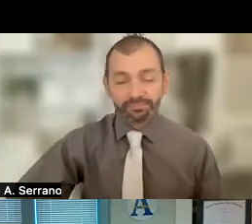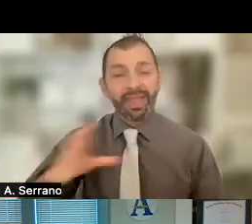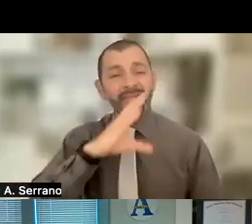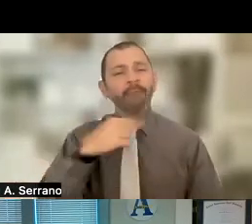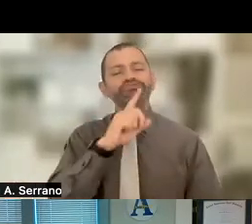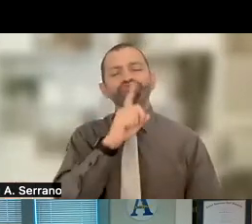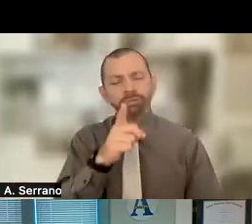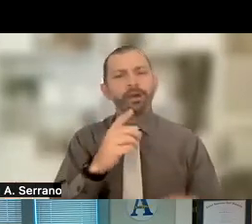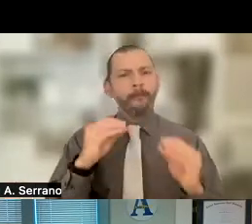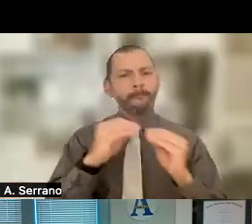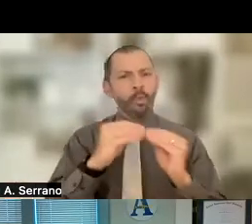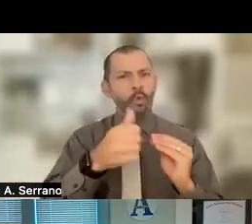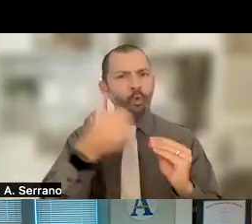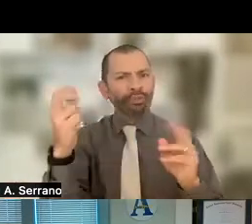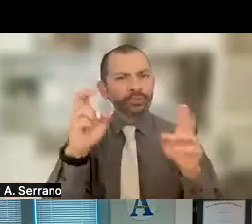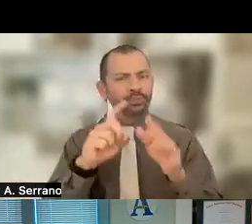years of COVID.